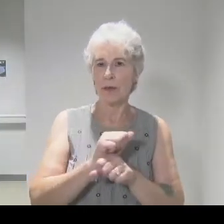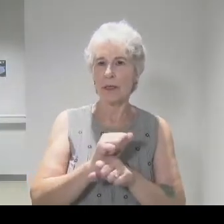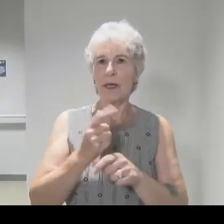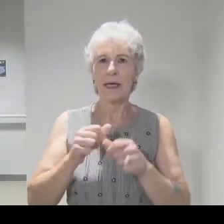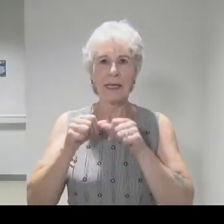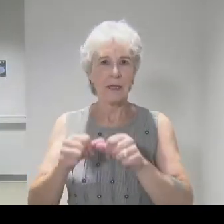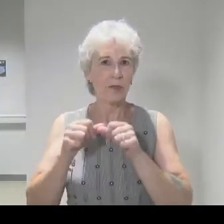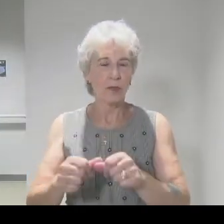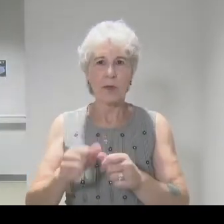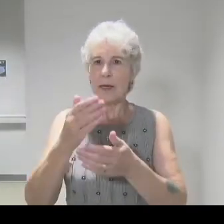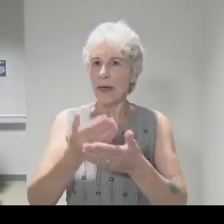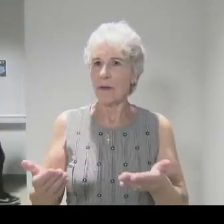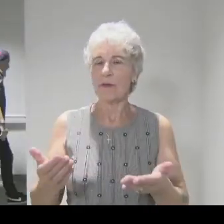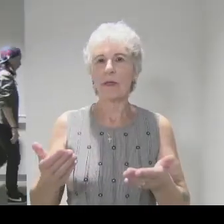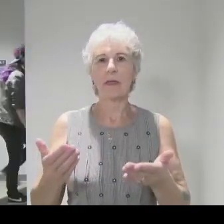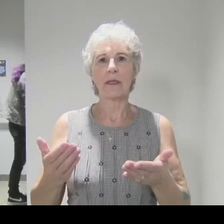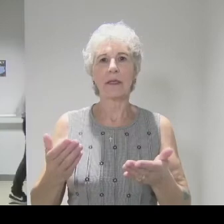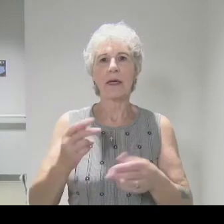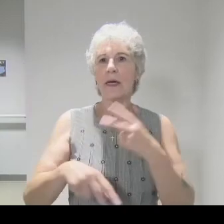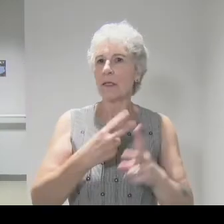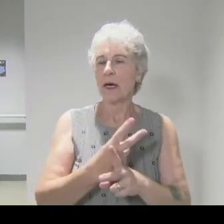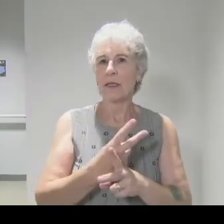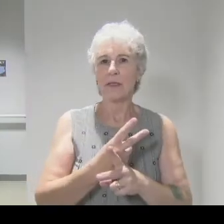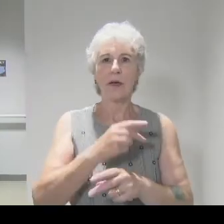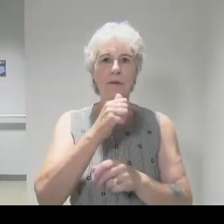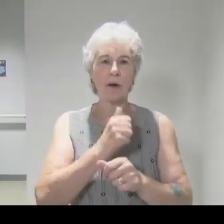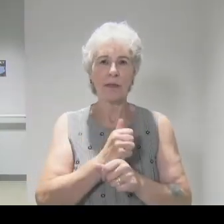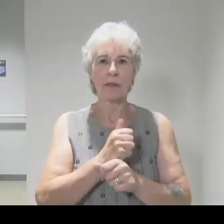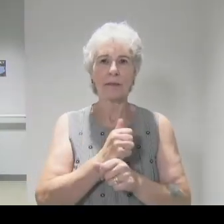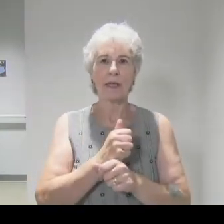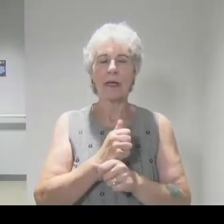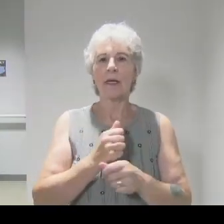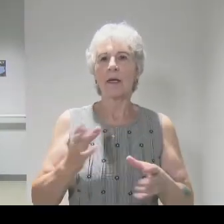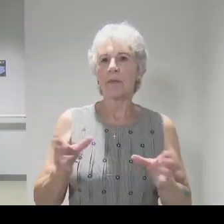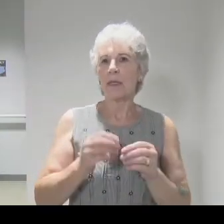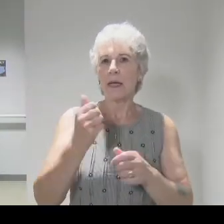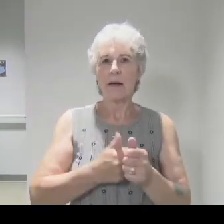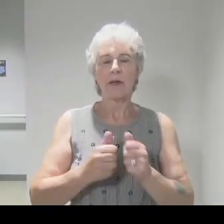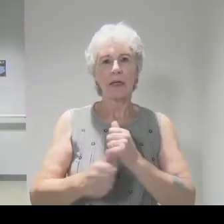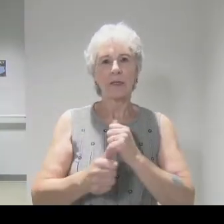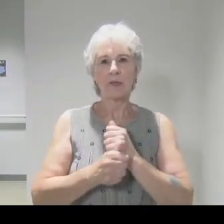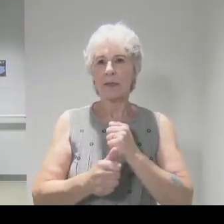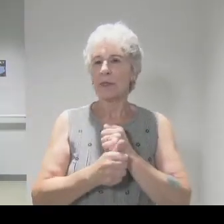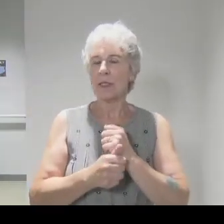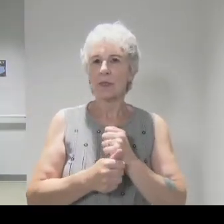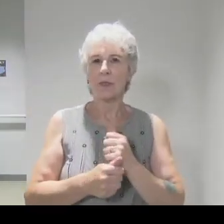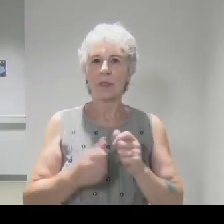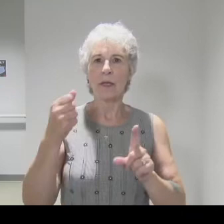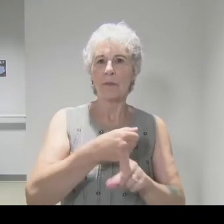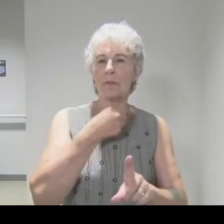endured every species of hardship, encountering every extreme danger. He was assaulted by the populace, punished